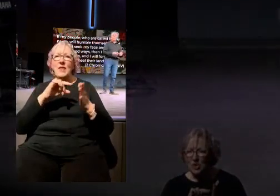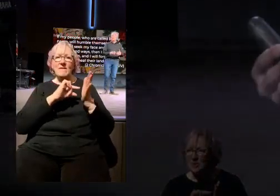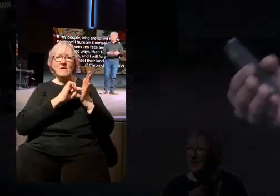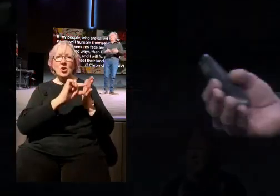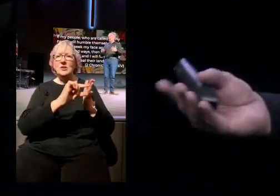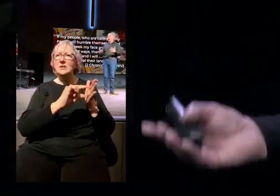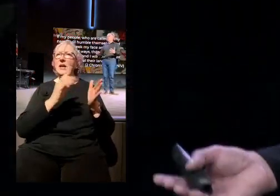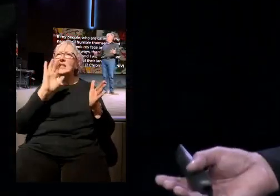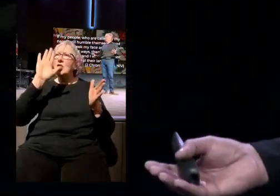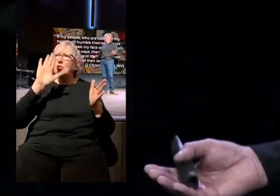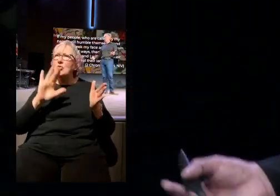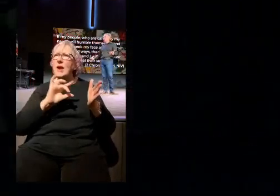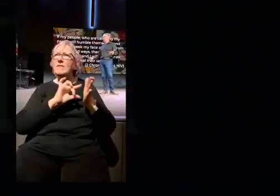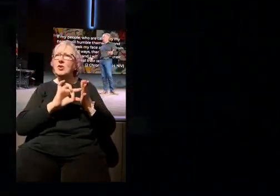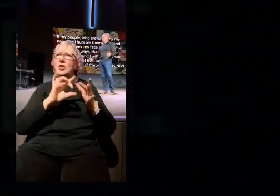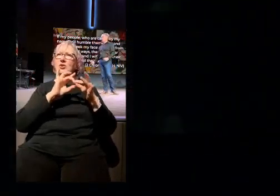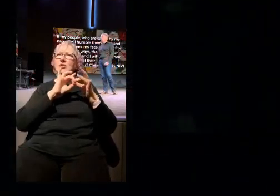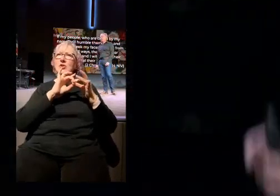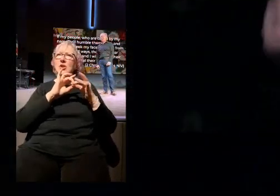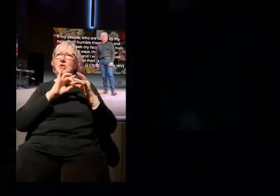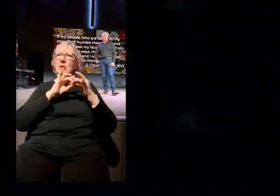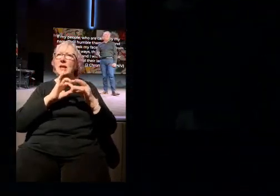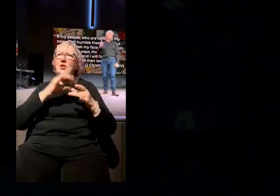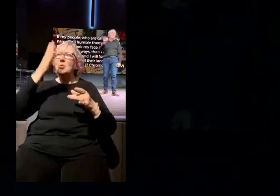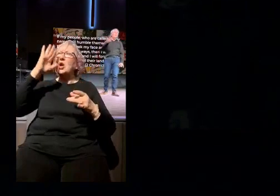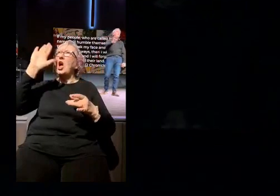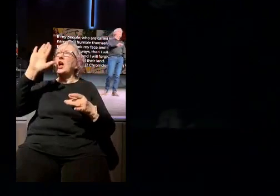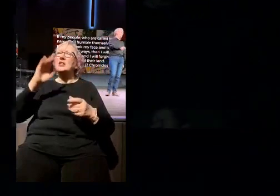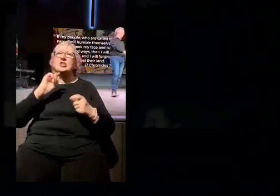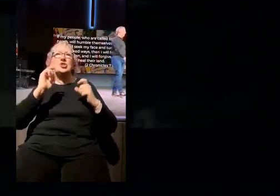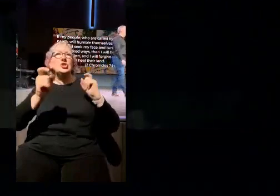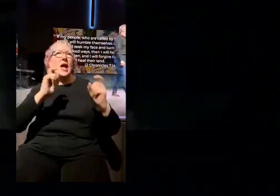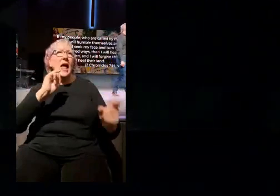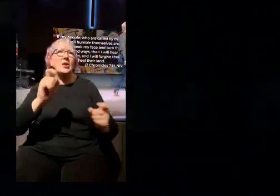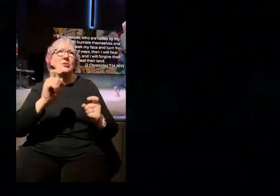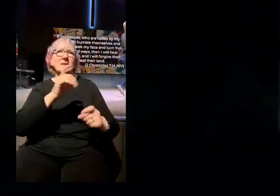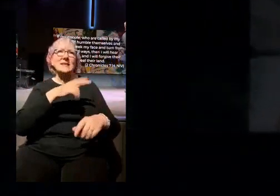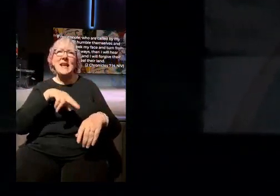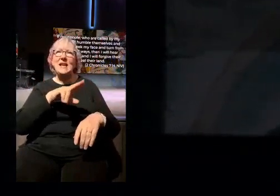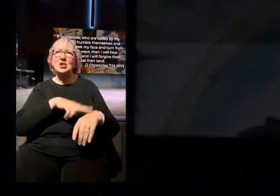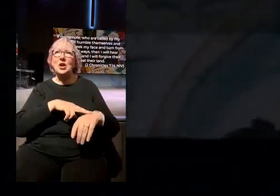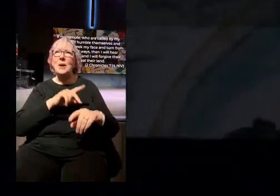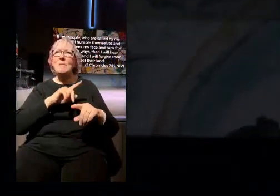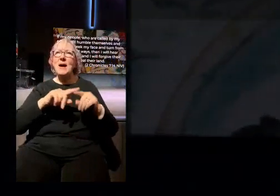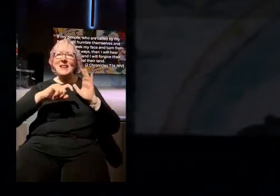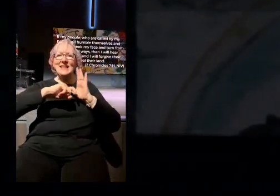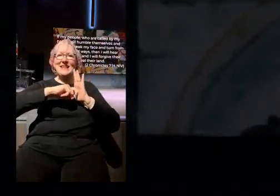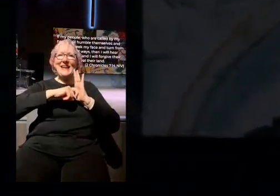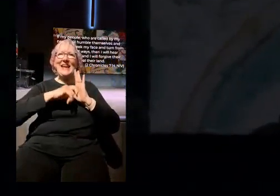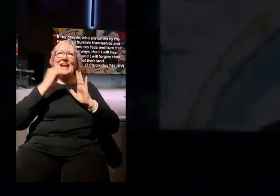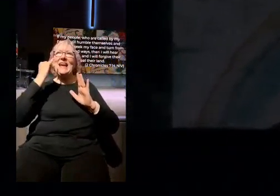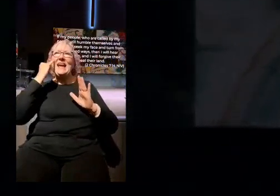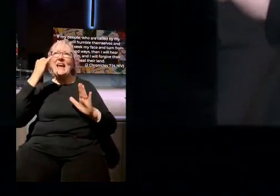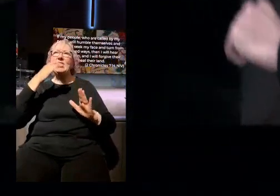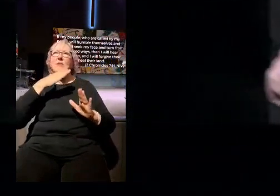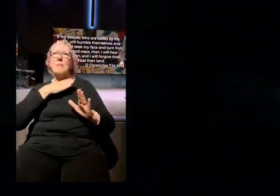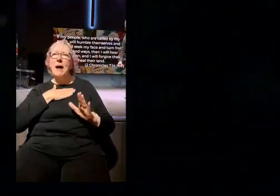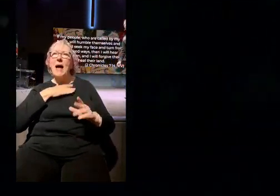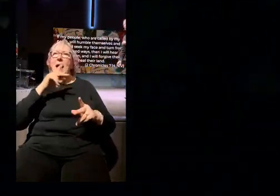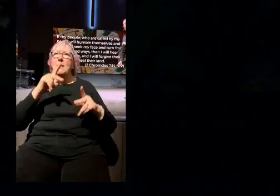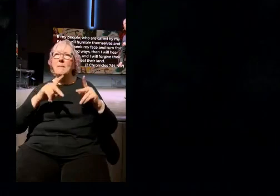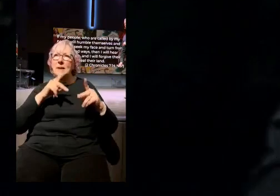about God's generous nature. But there's a key to it. If my people who are called by my